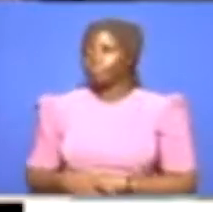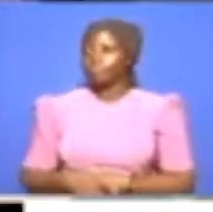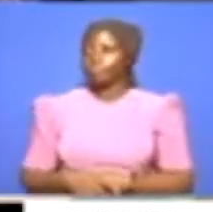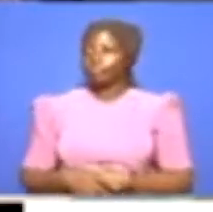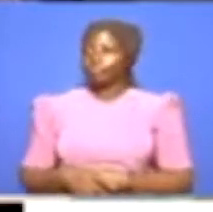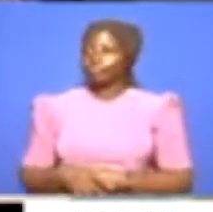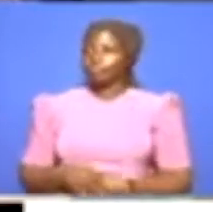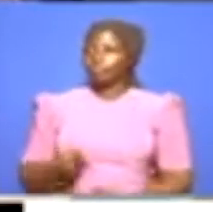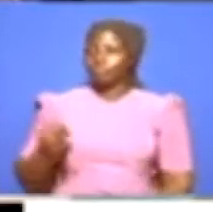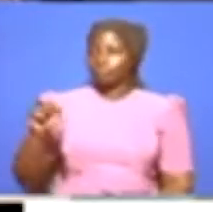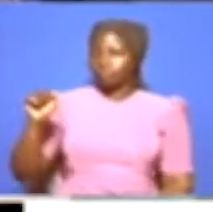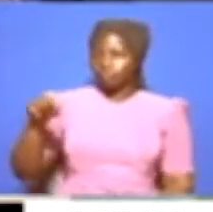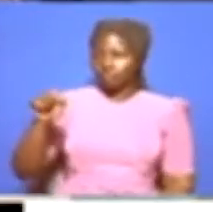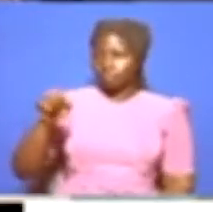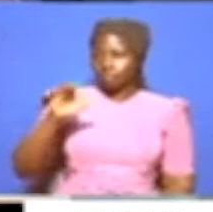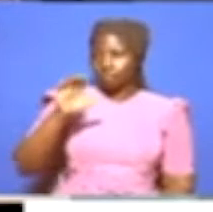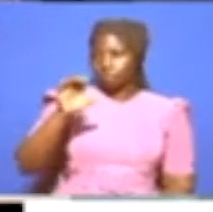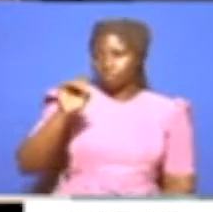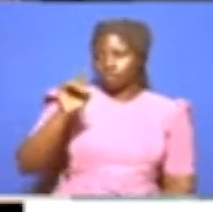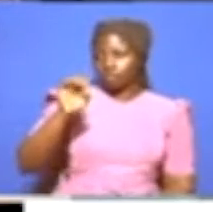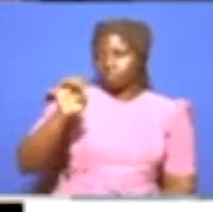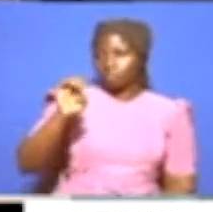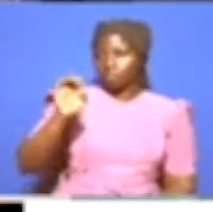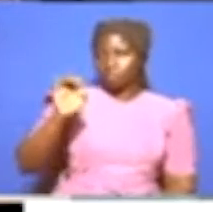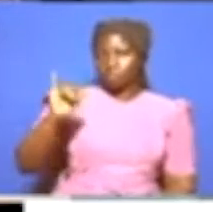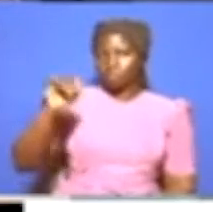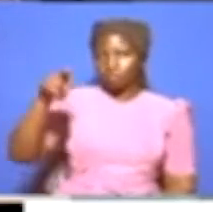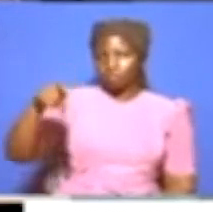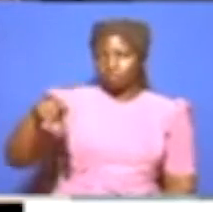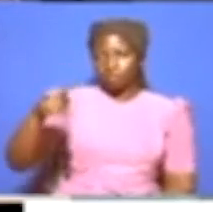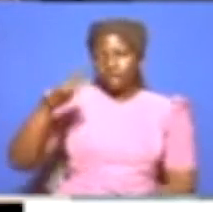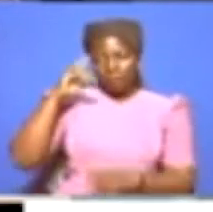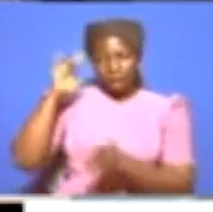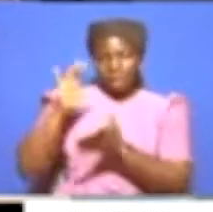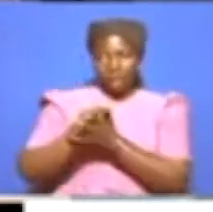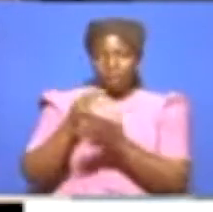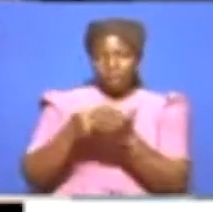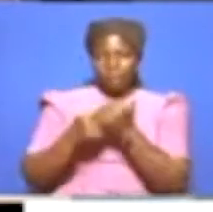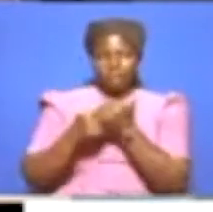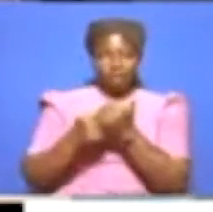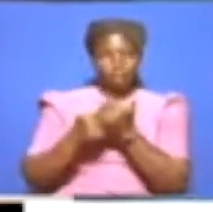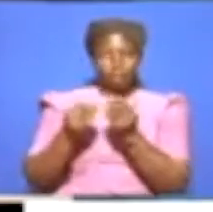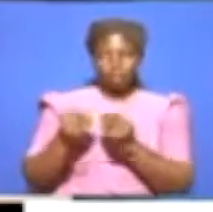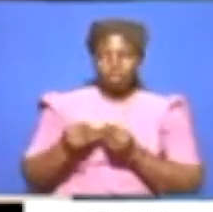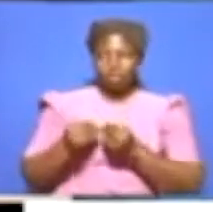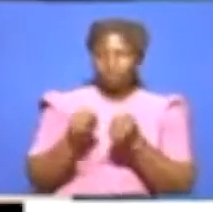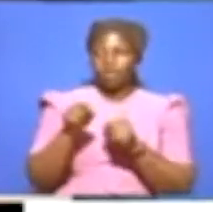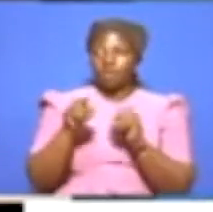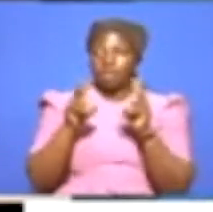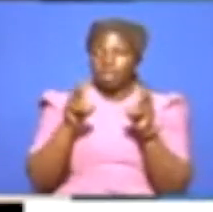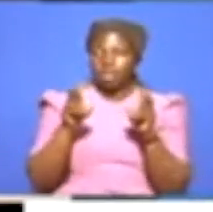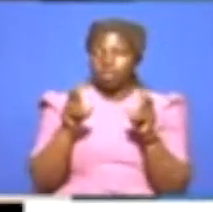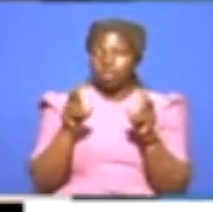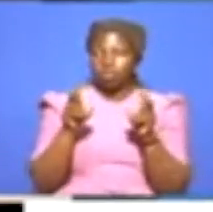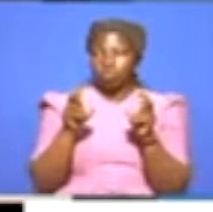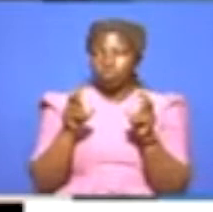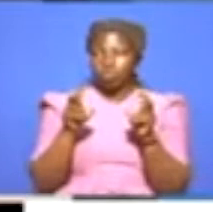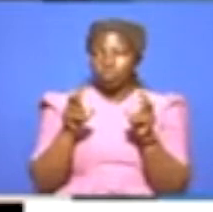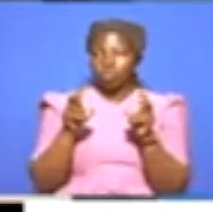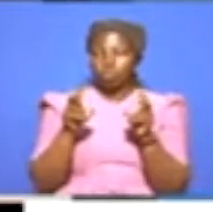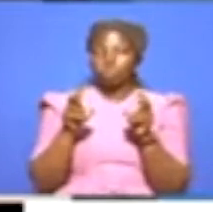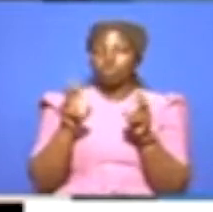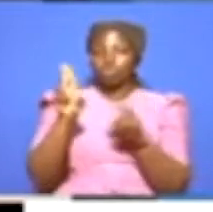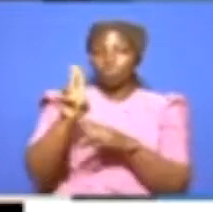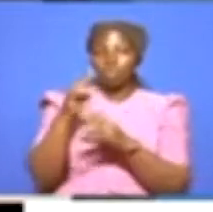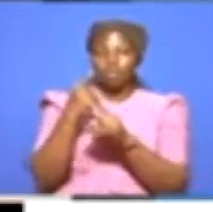We at Code IP Trust always believe in partnership towards addressing this issue, multi-stakeholderism. And